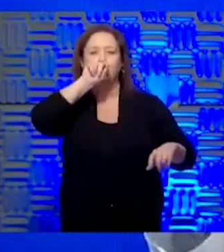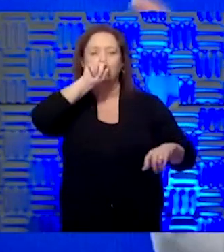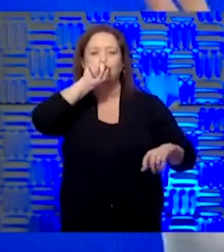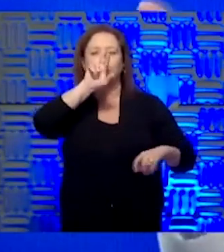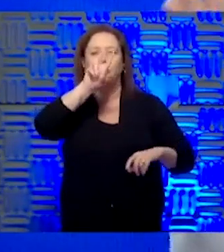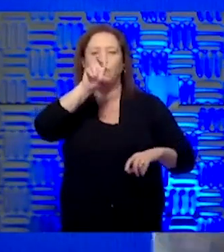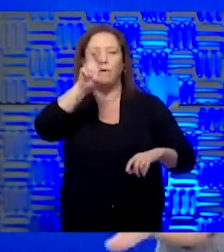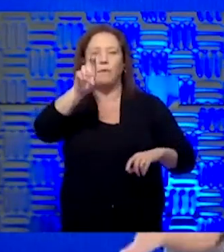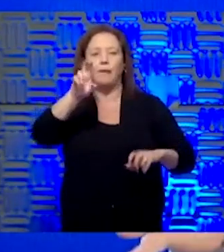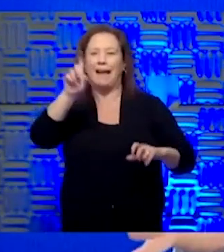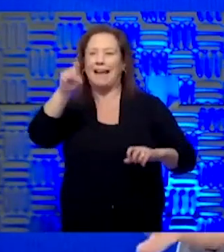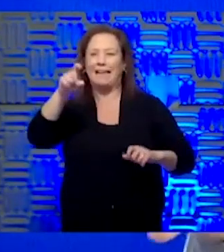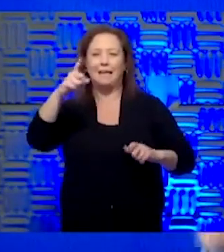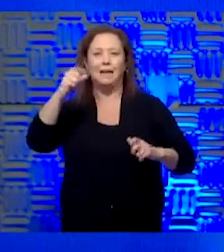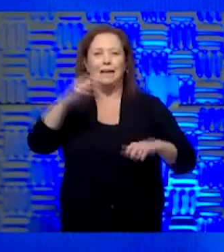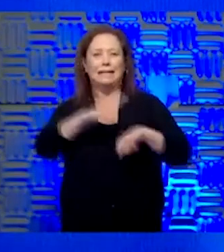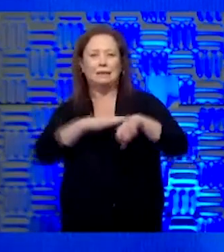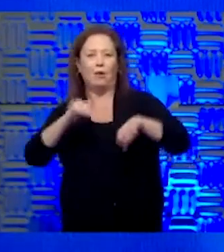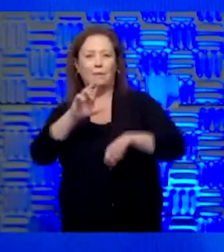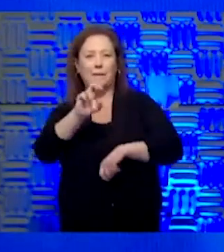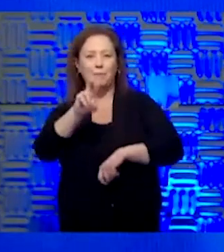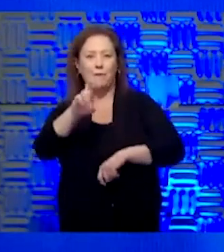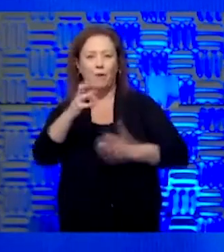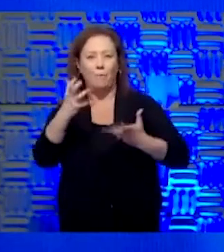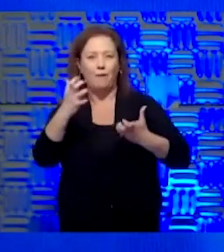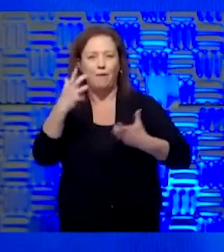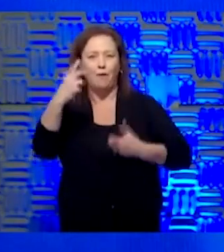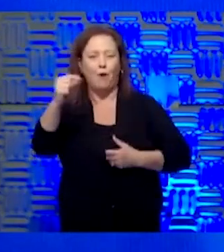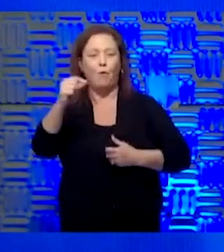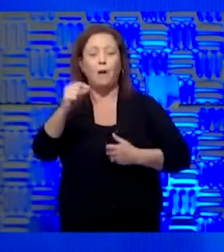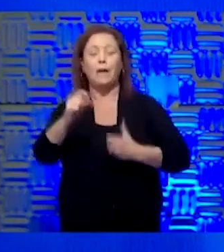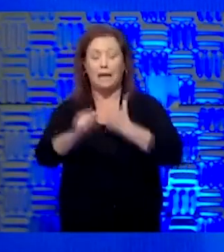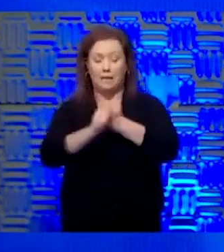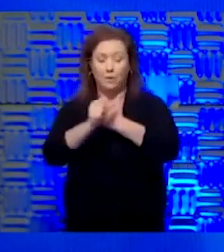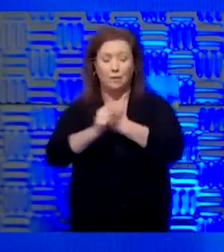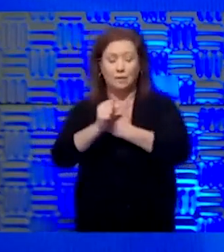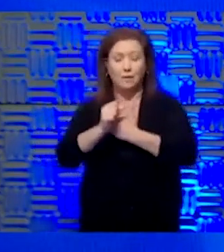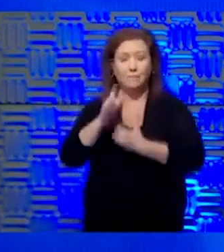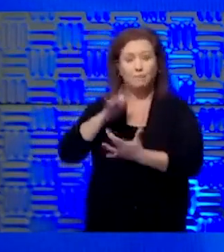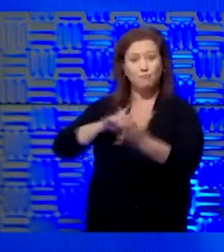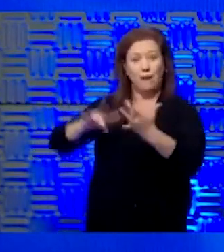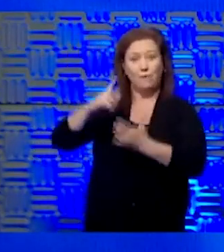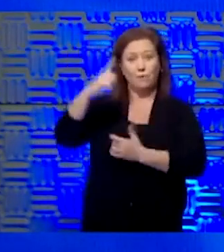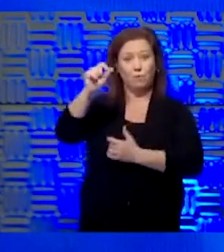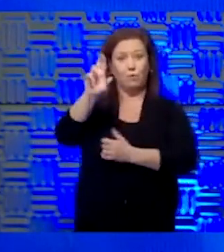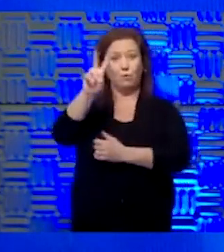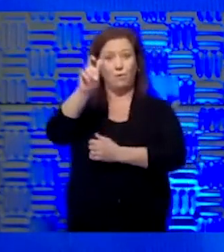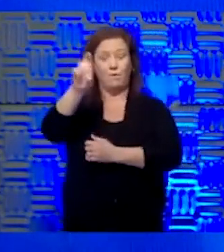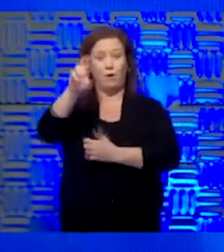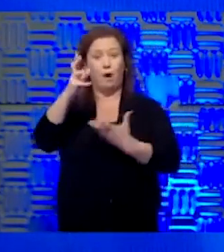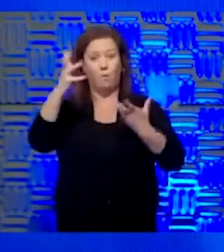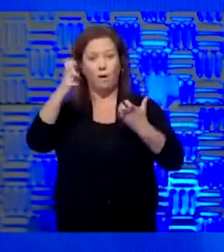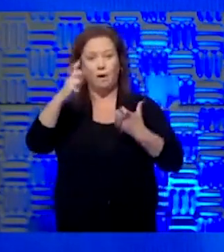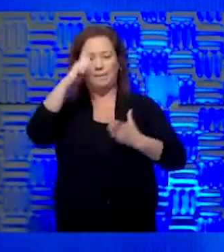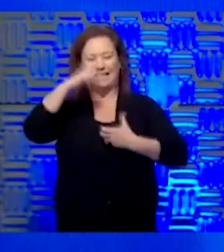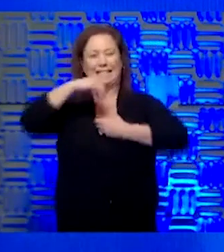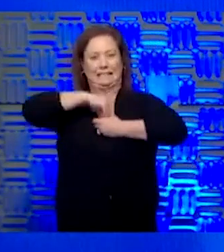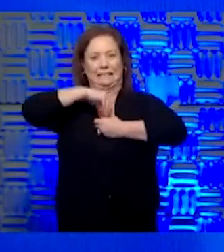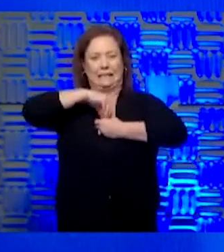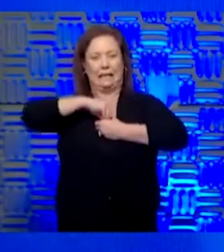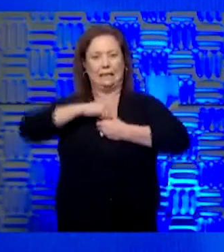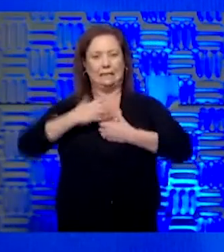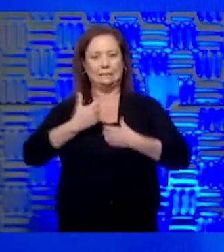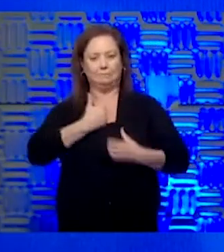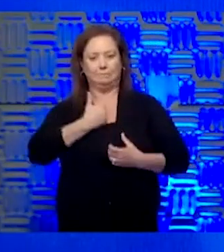river. I got to go. And at some point, I'm going to have to take the risk of travel to go to the river because that's who I am.